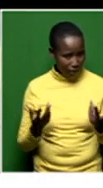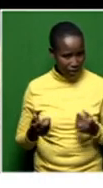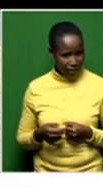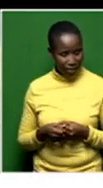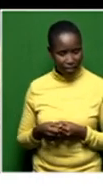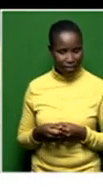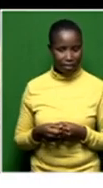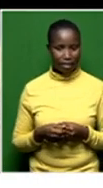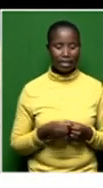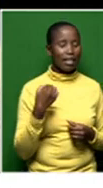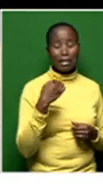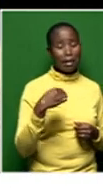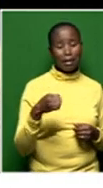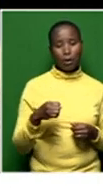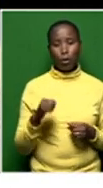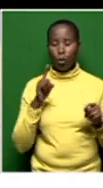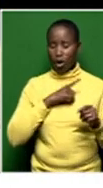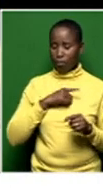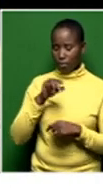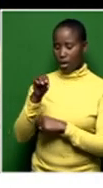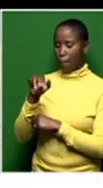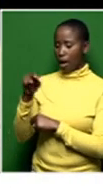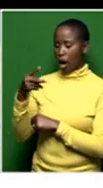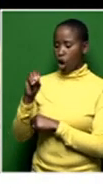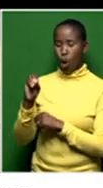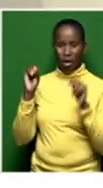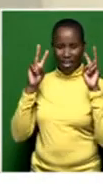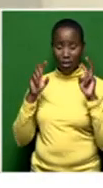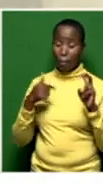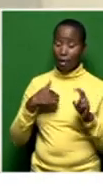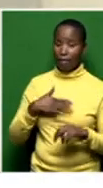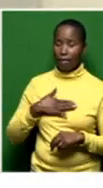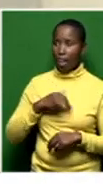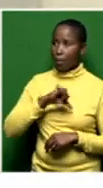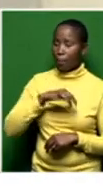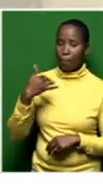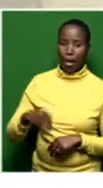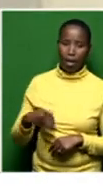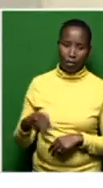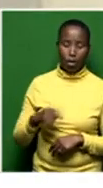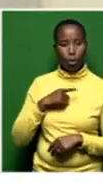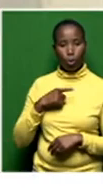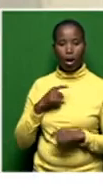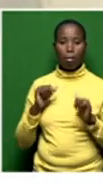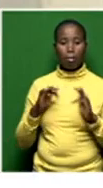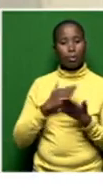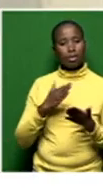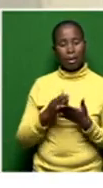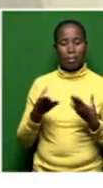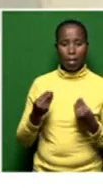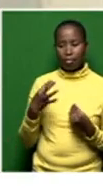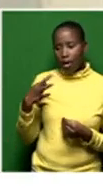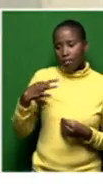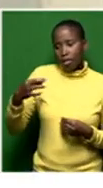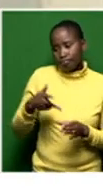no. The issue of mango for me is so painful. I mean, you have people that have taken voluntary severance packages, and now the